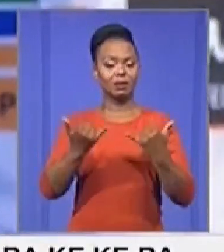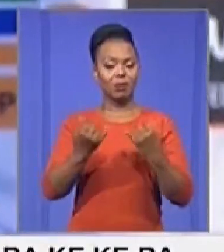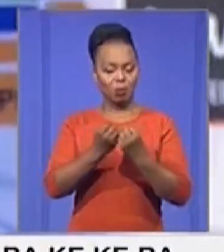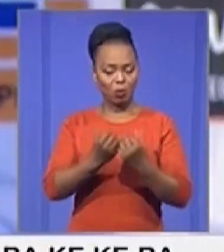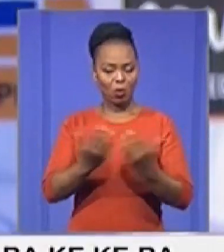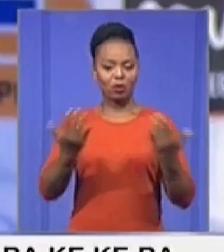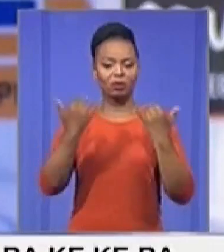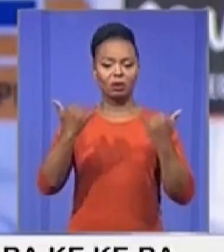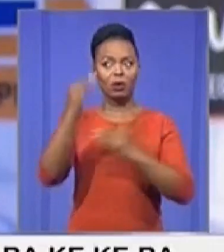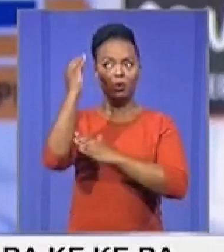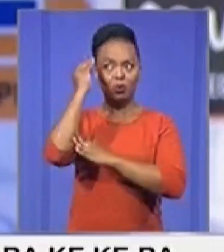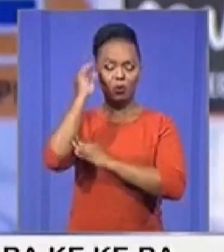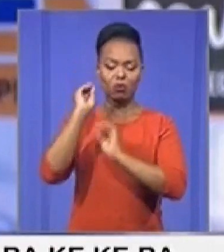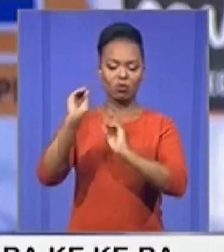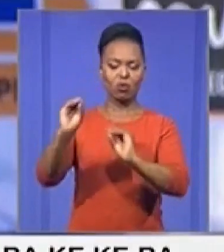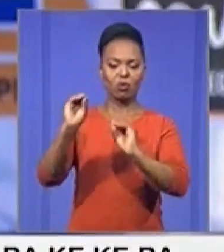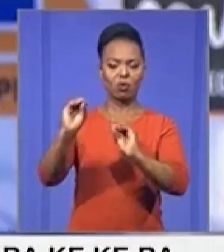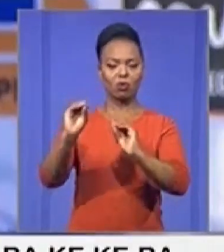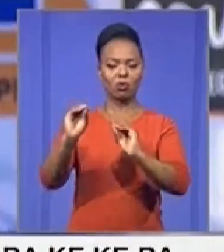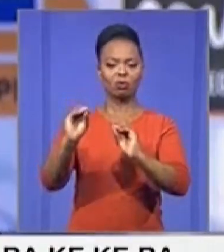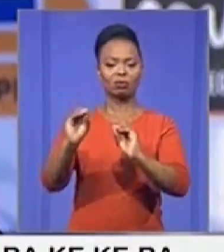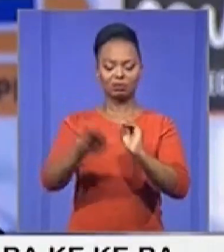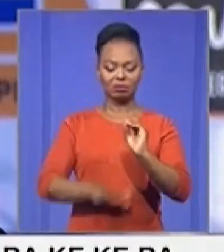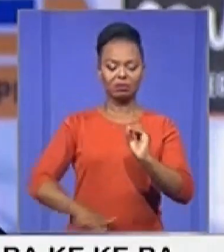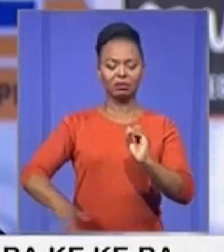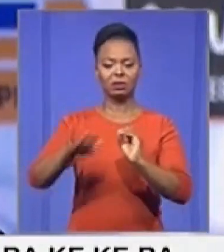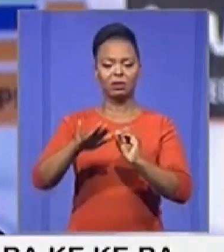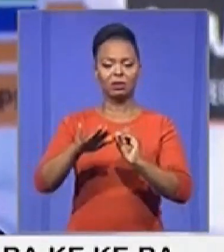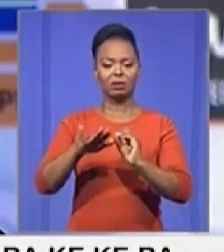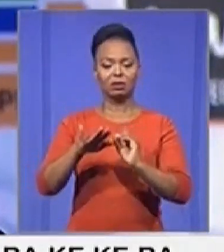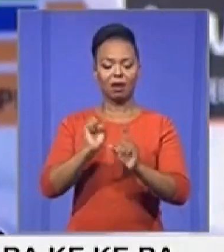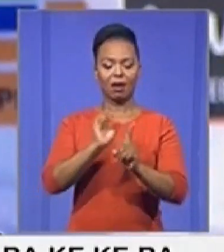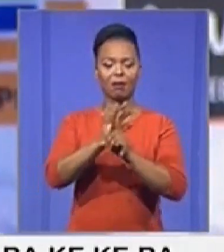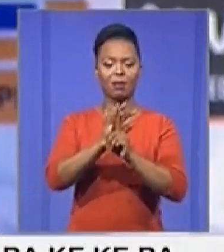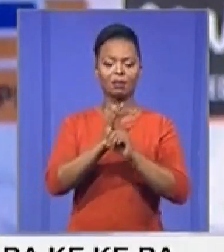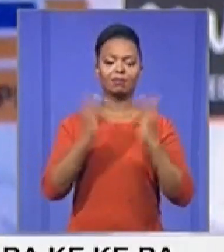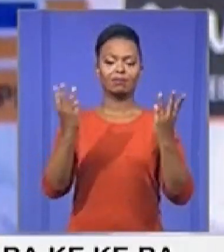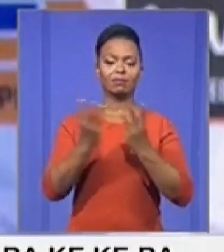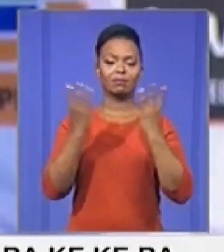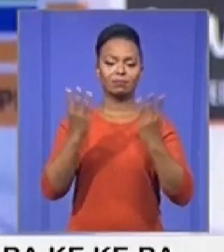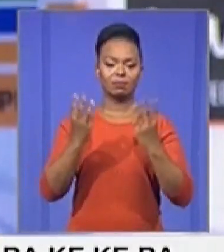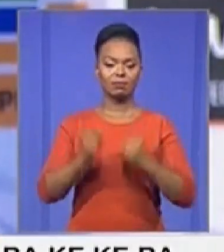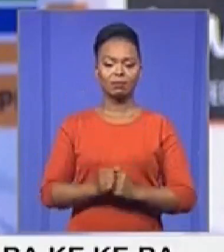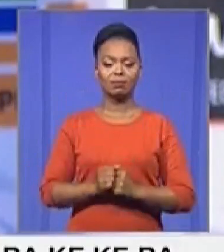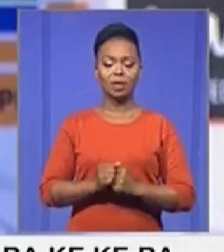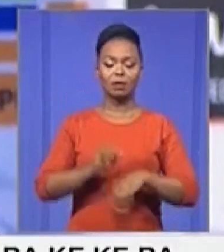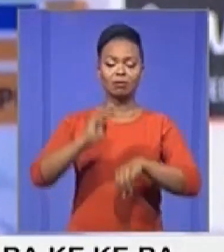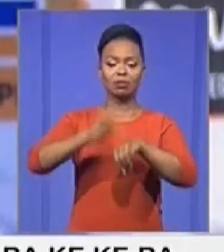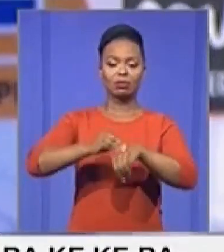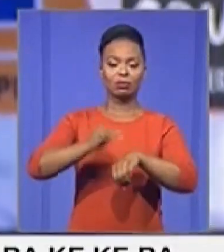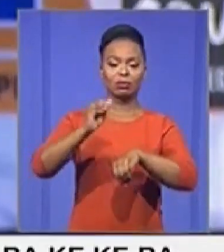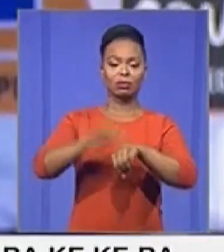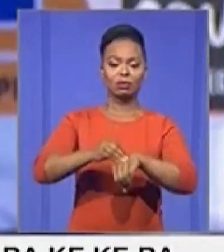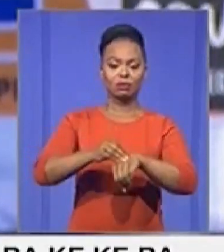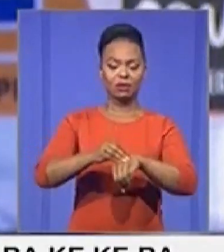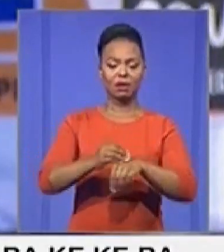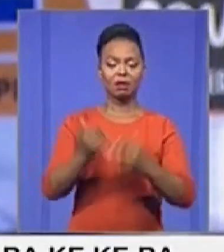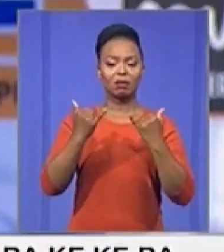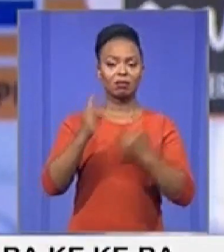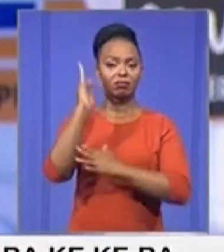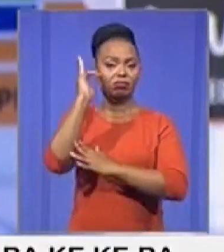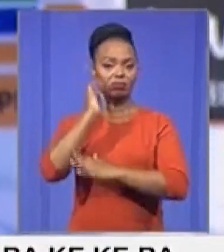gore a teng mo gare ga setšhaba. And ke mathata je ka se le